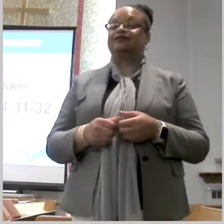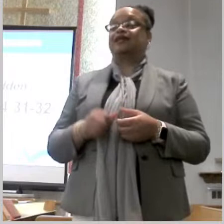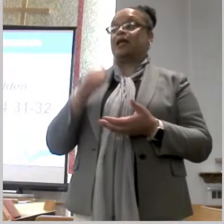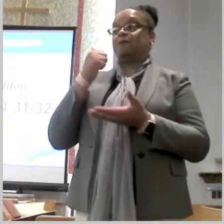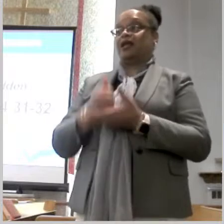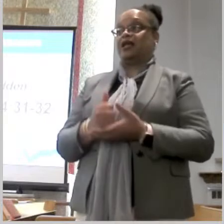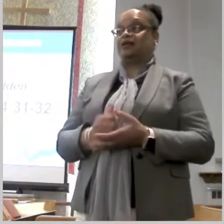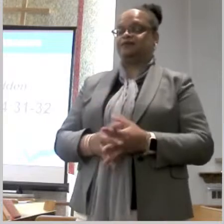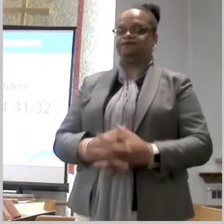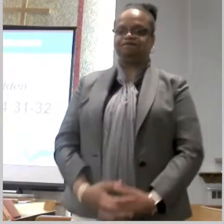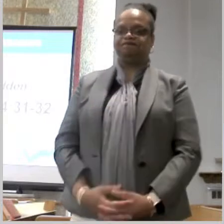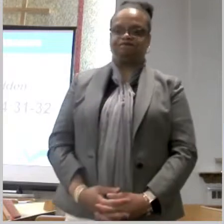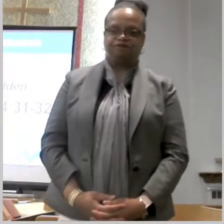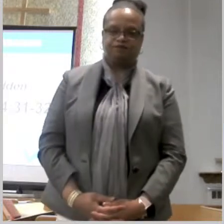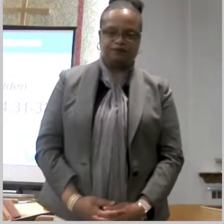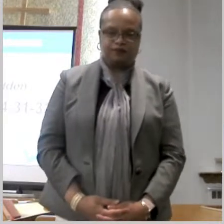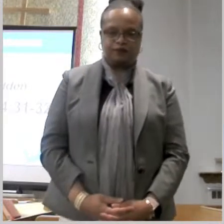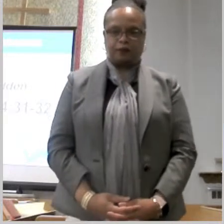Amen.